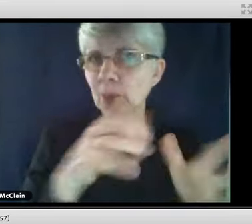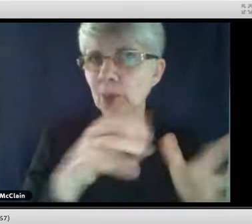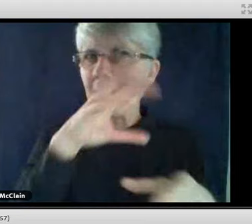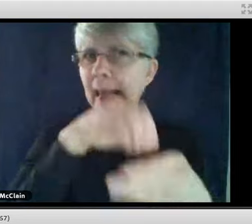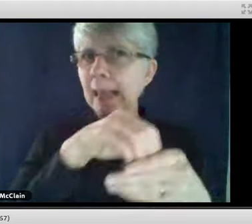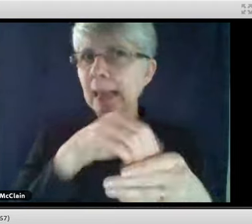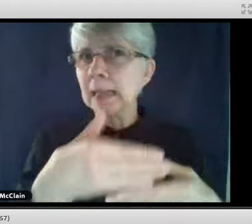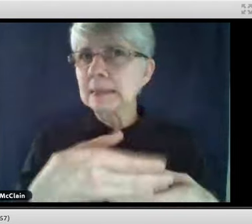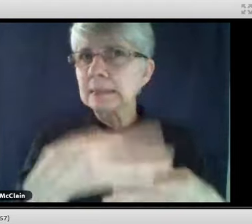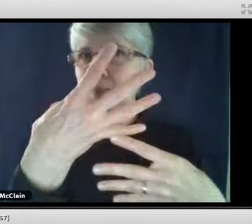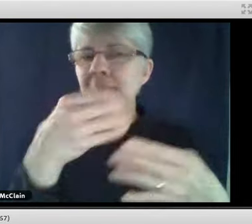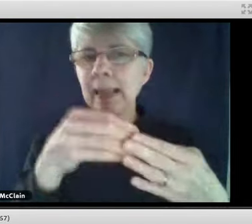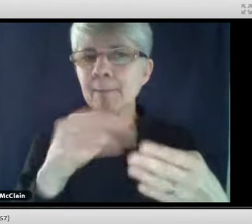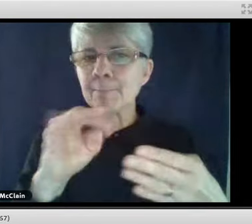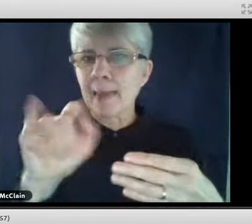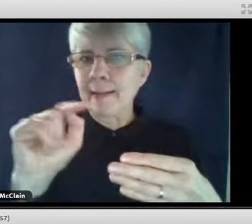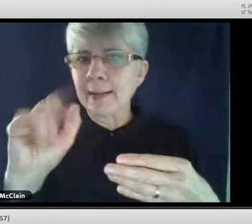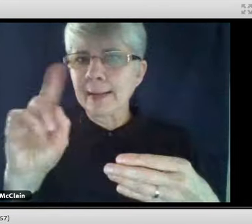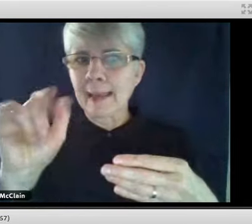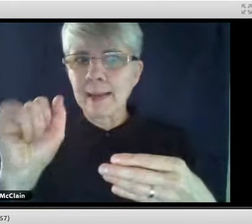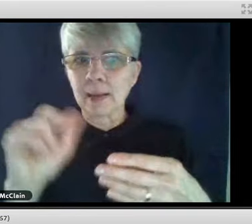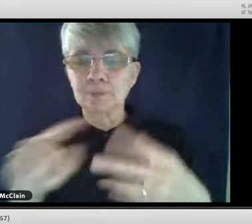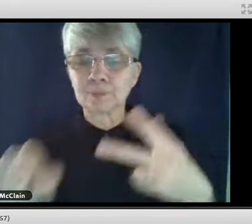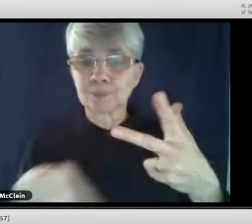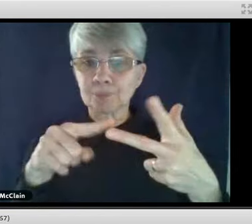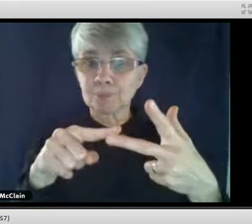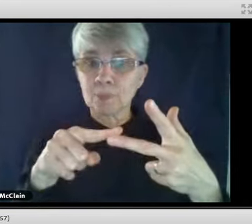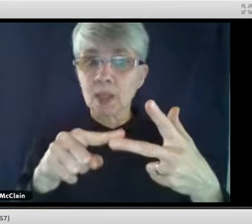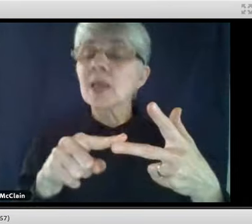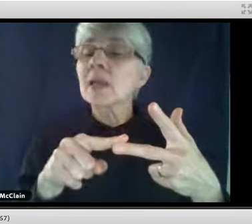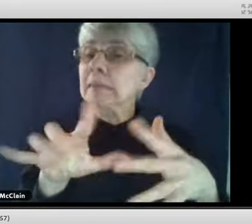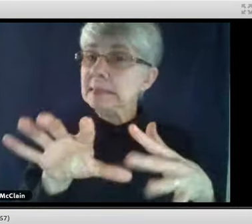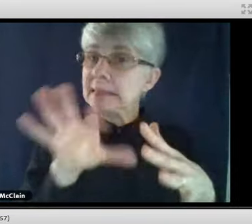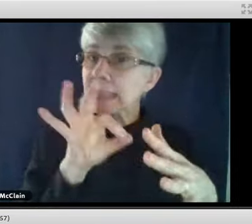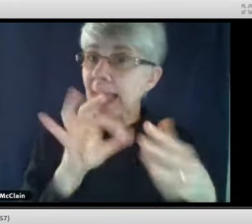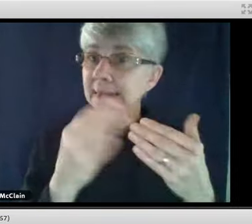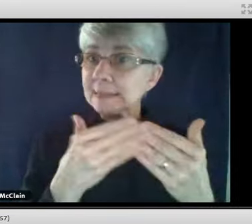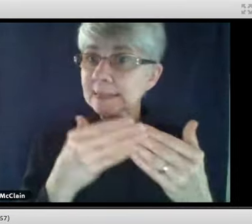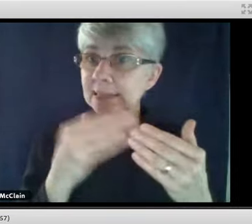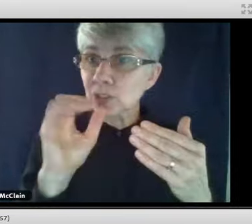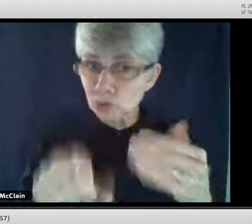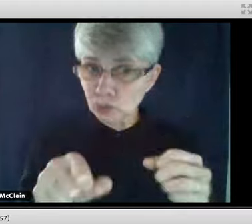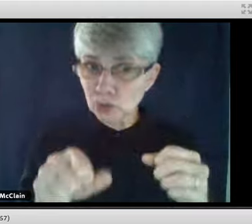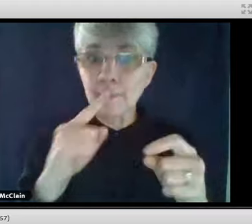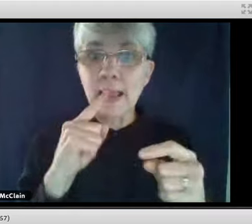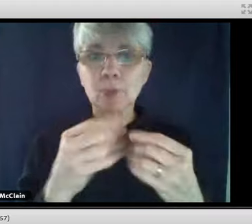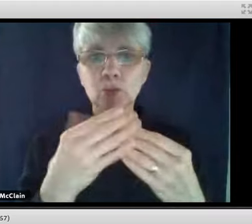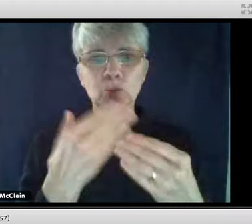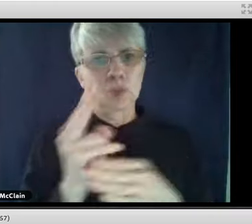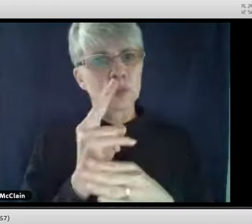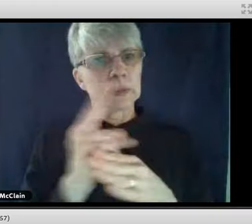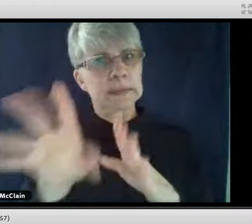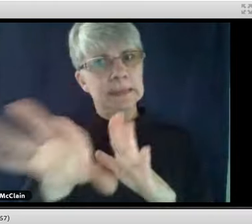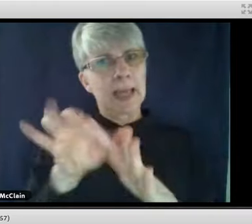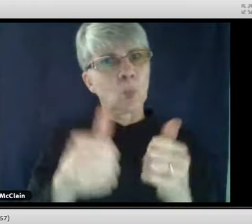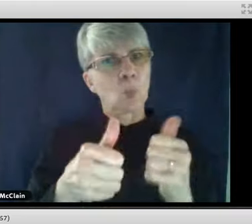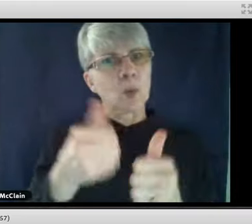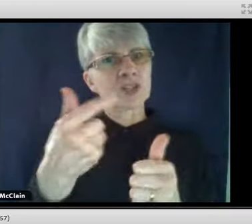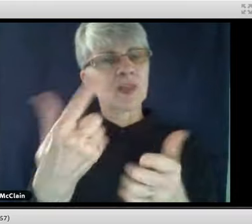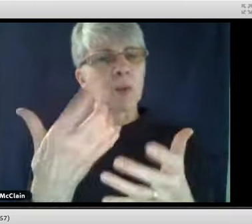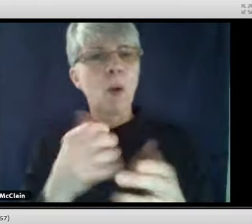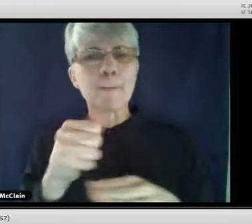clear in our metadata. They need to be able to select easily the information entity, the resource that they want based upon